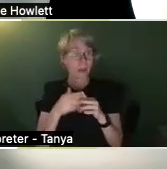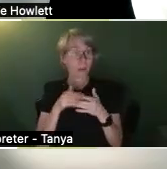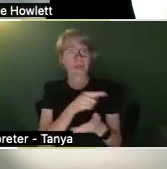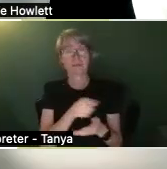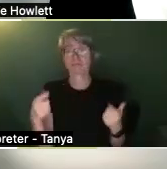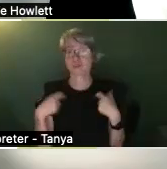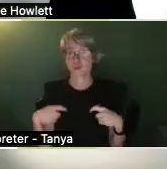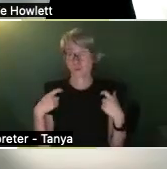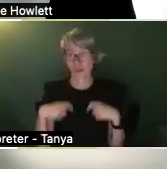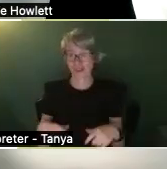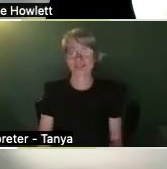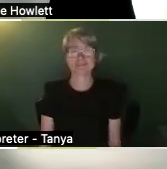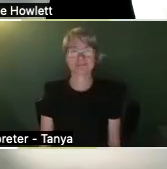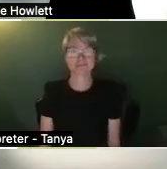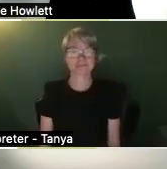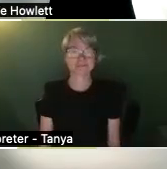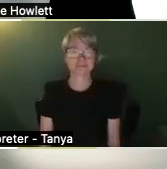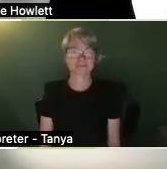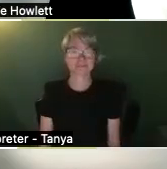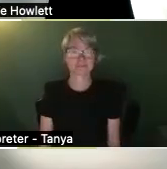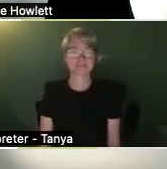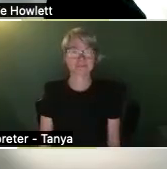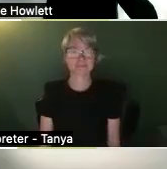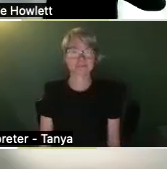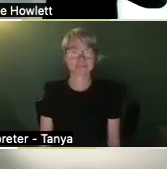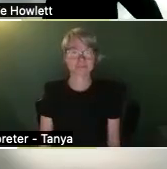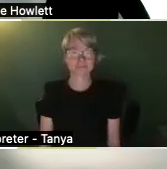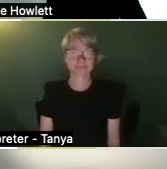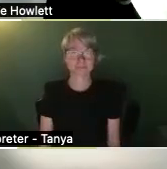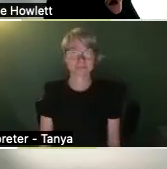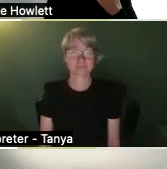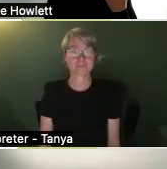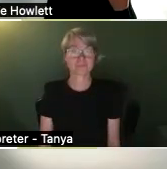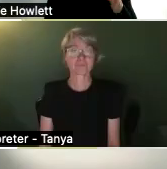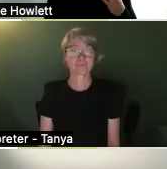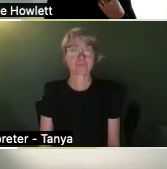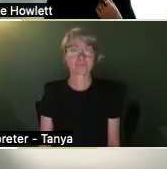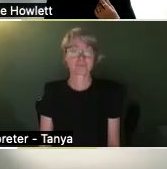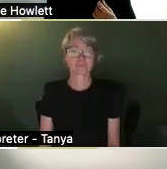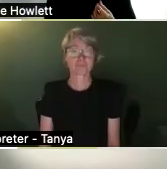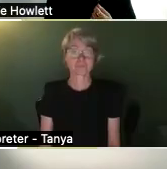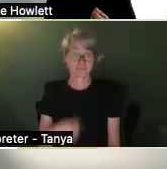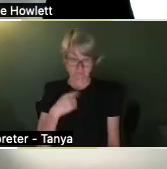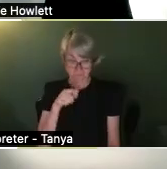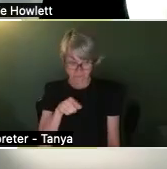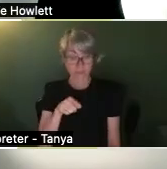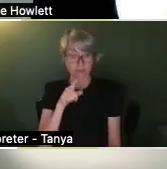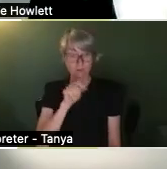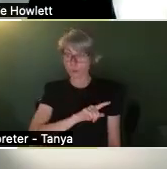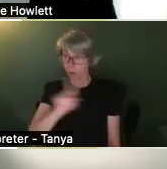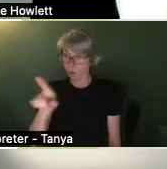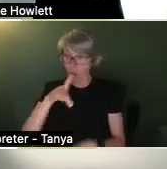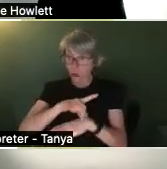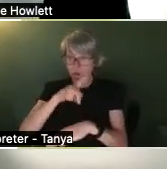I learned that you can have a social worker when you go to a hospital.